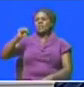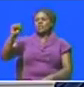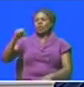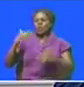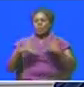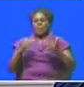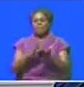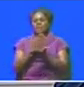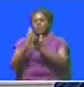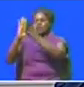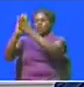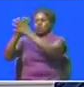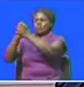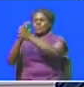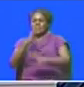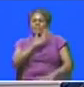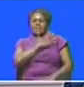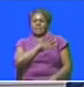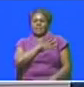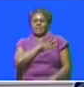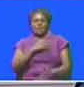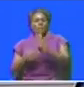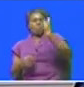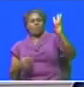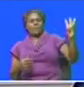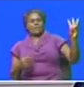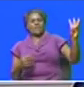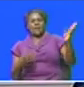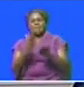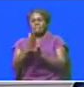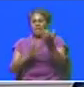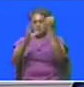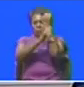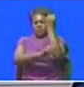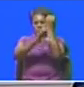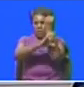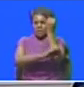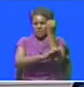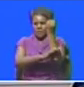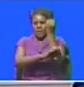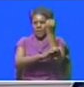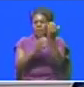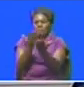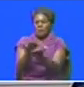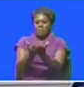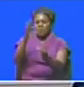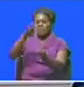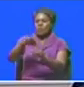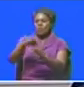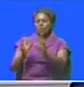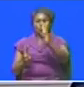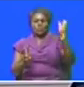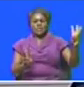played between Jubilee and NASA today in Kenya's western corner as the battle for the hearts, minds and votes of the western region